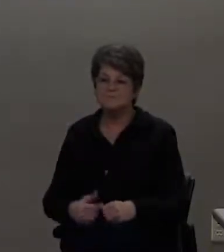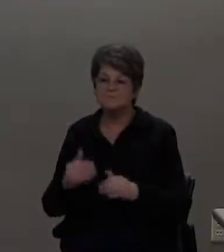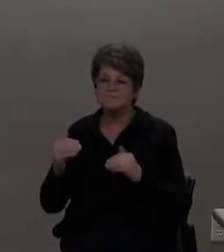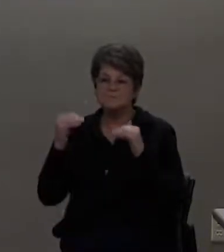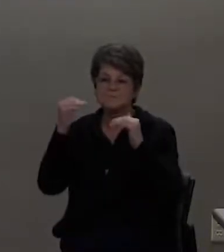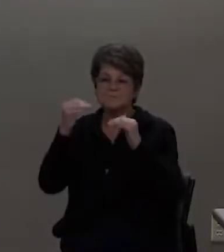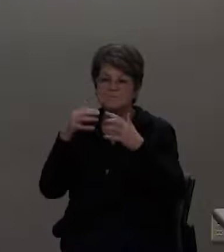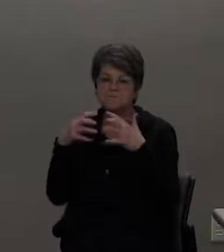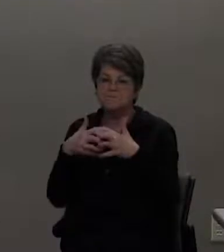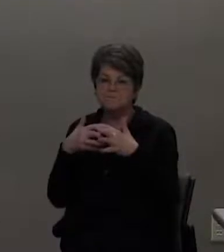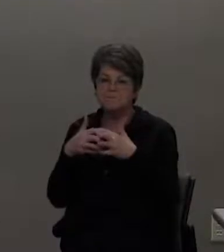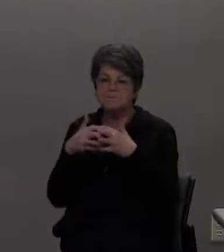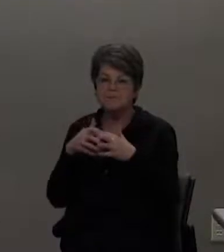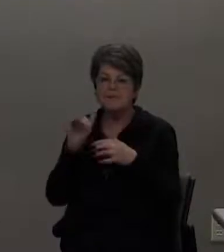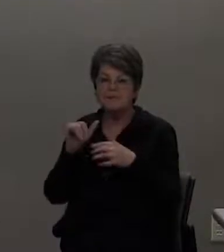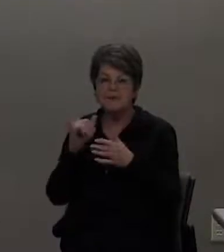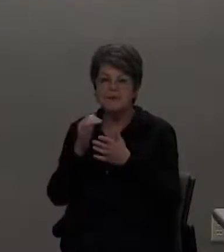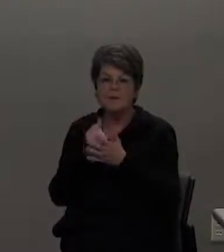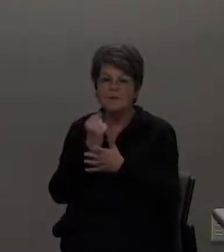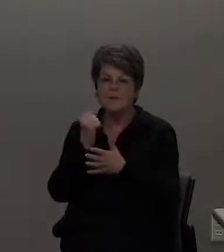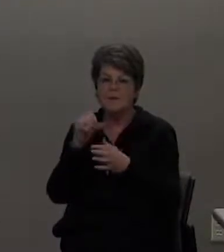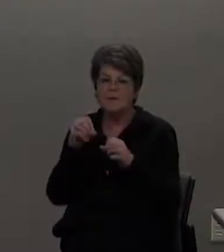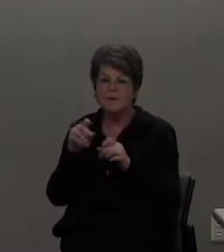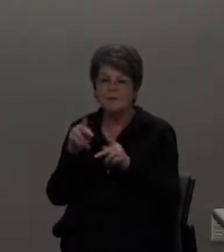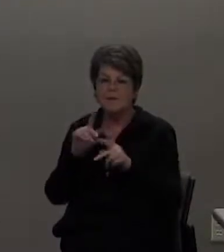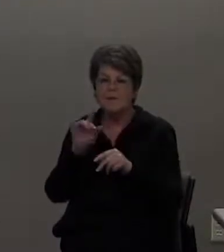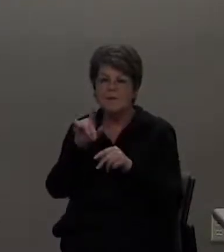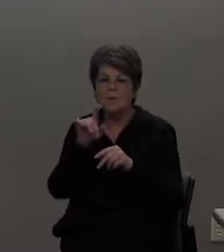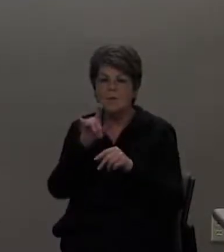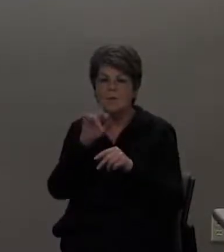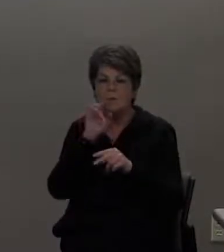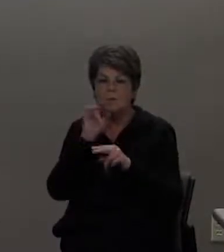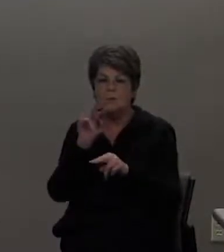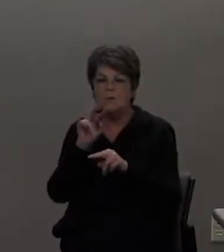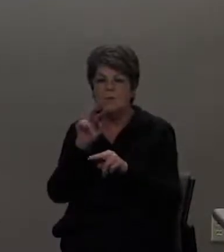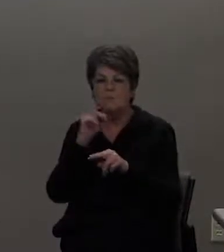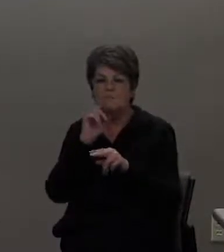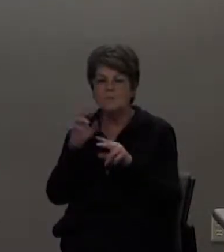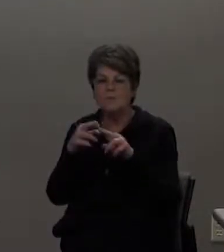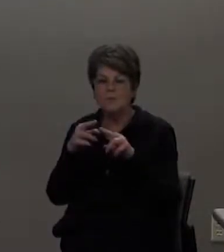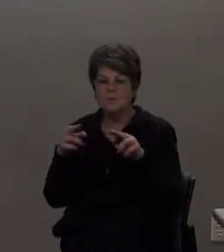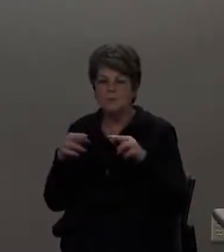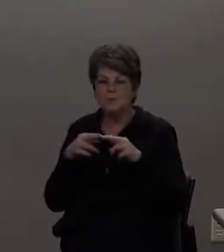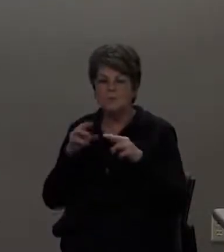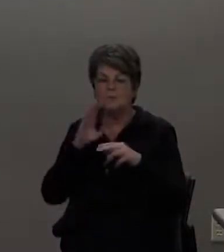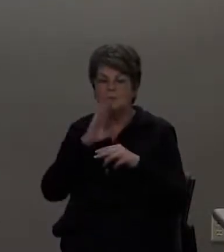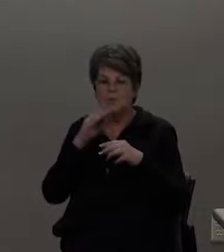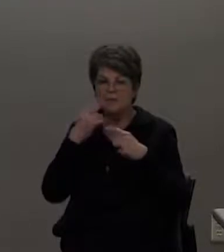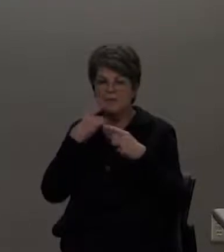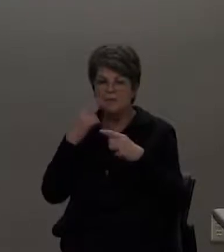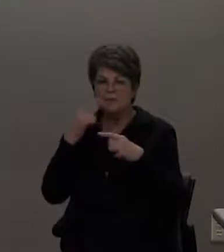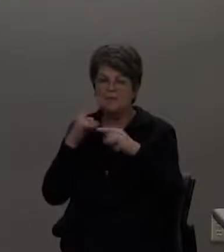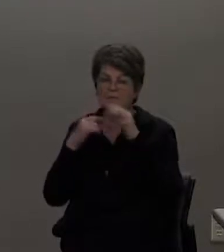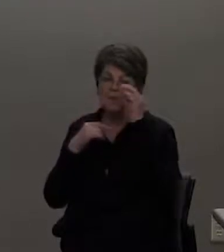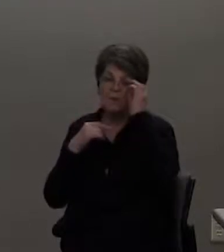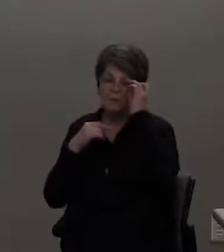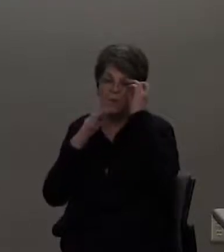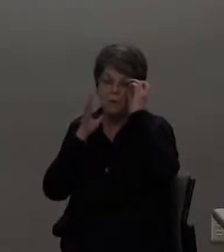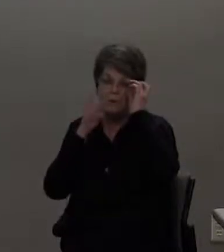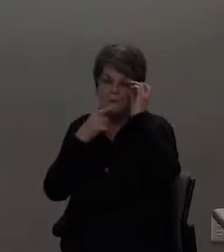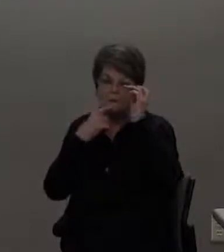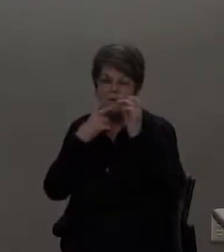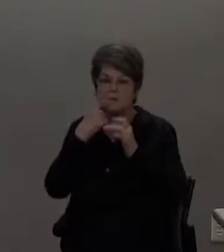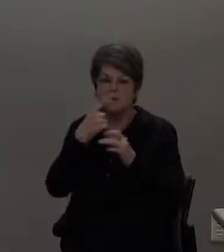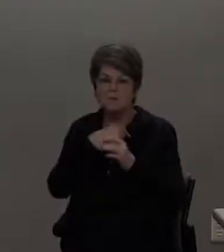Advanced manufacturing. This is an opportunity, when you look at it, particularly from a regional perspective, is being successful. And I will point out ones